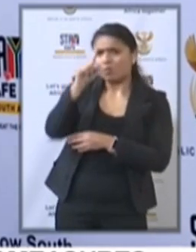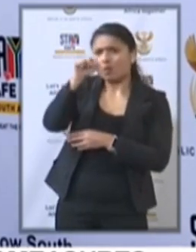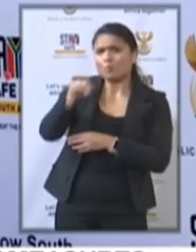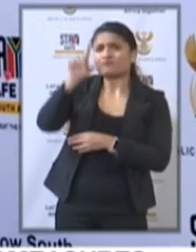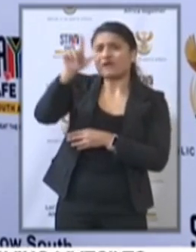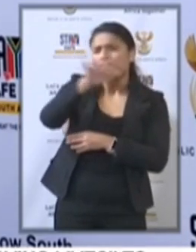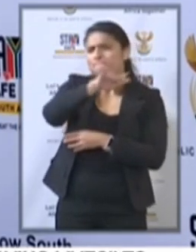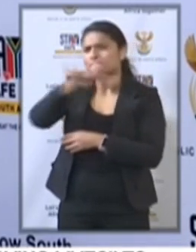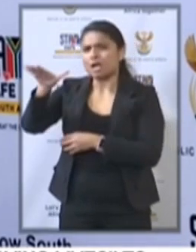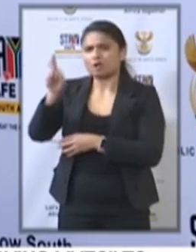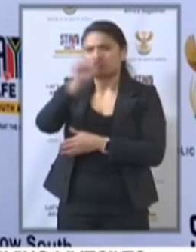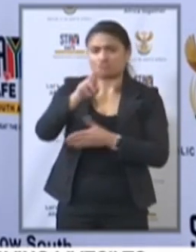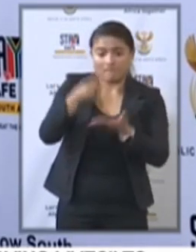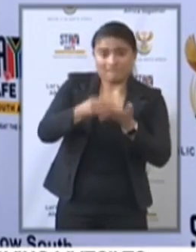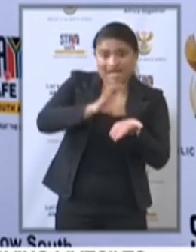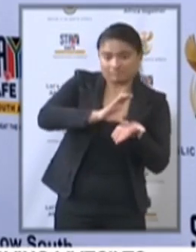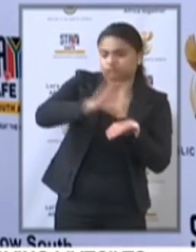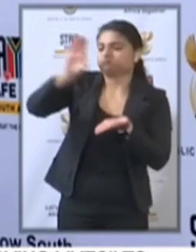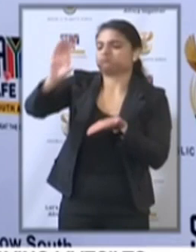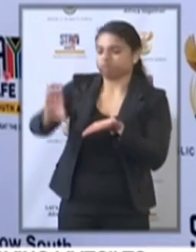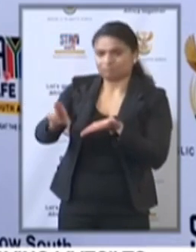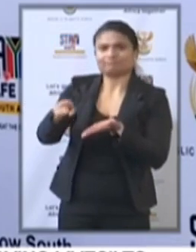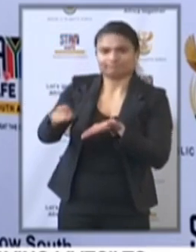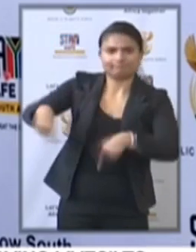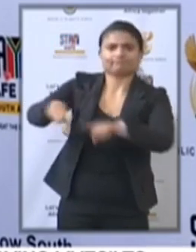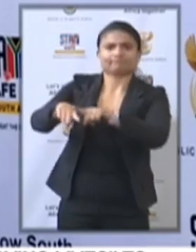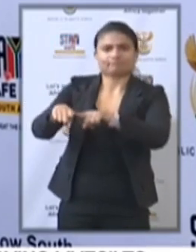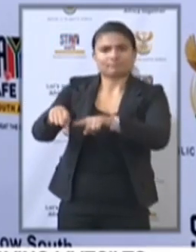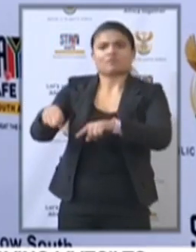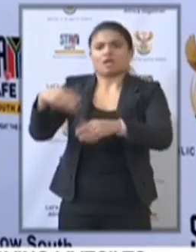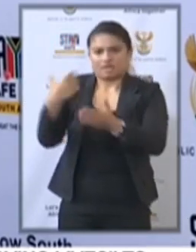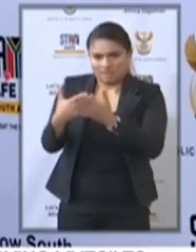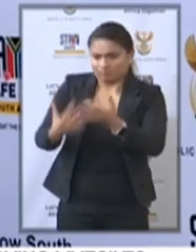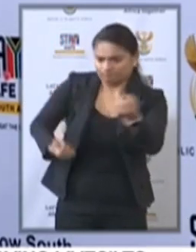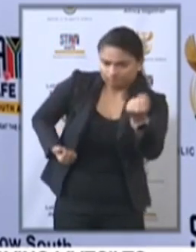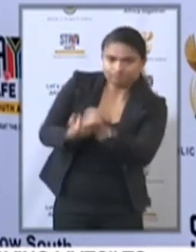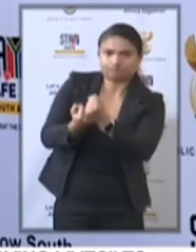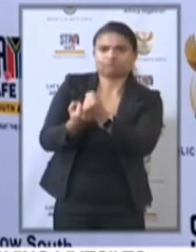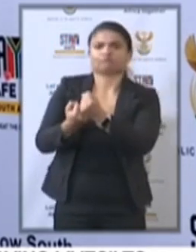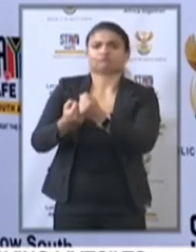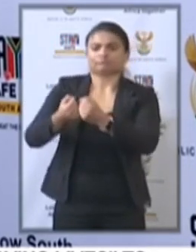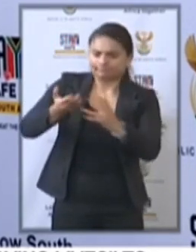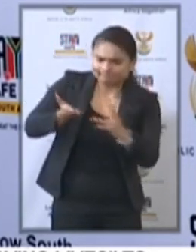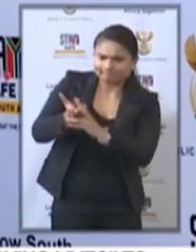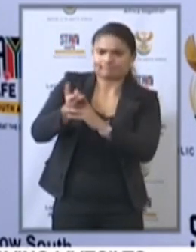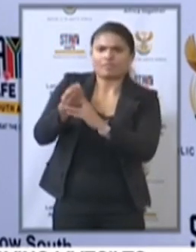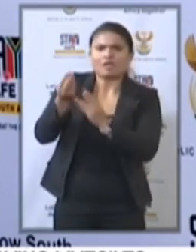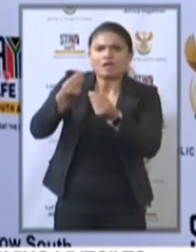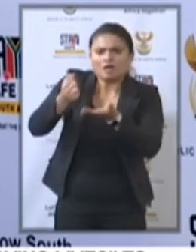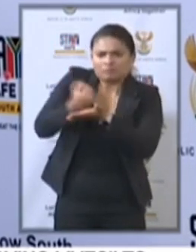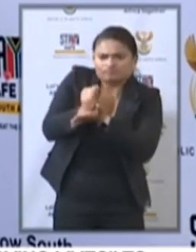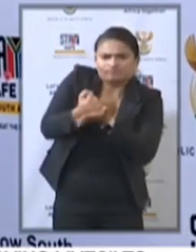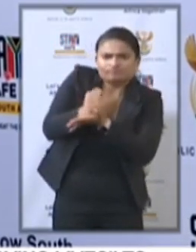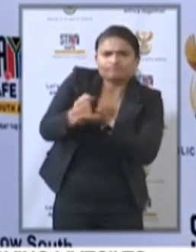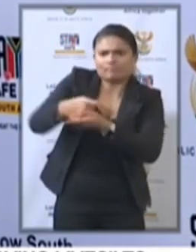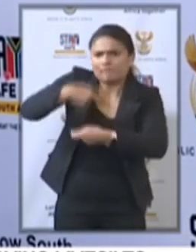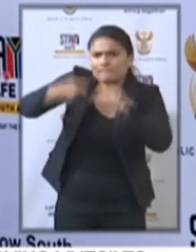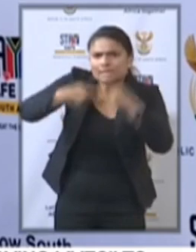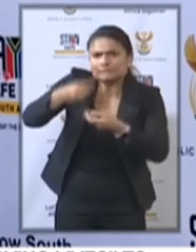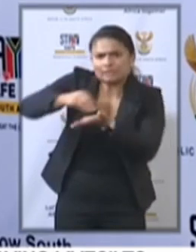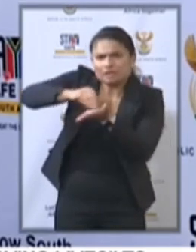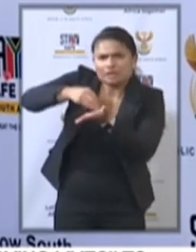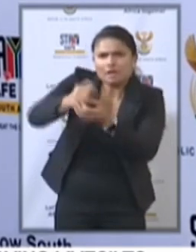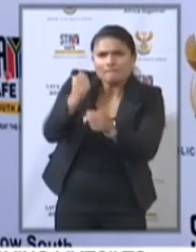indigenous knowledge projects to support COVID-19 interventions and have submitted proposals